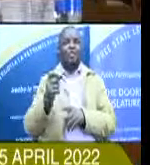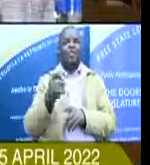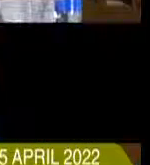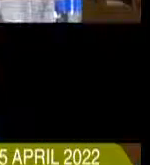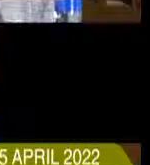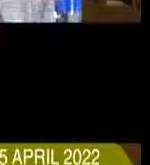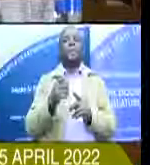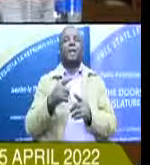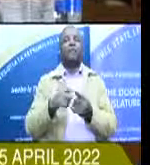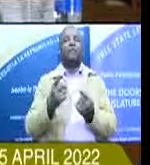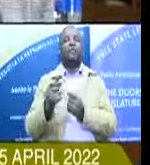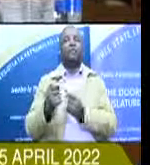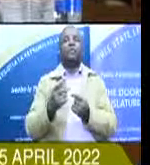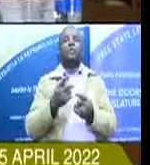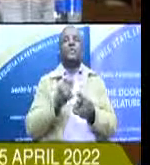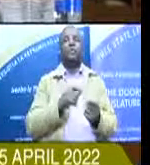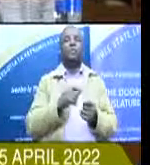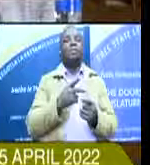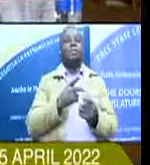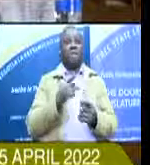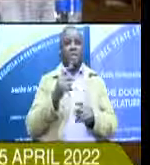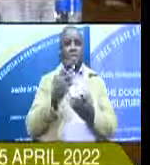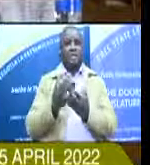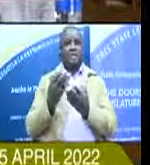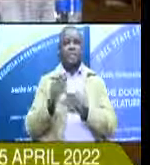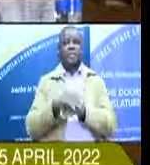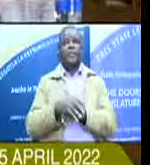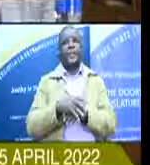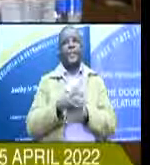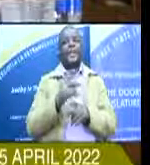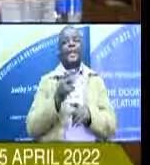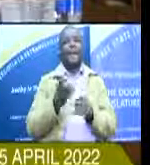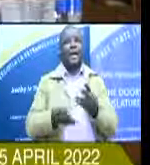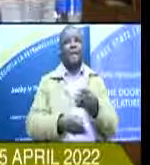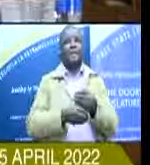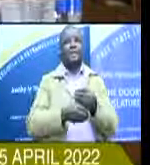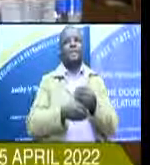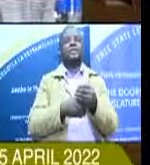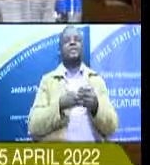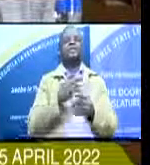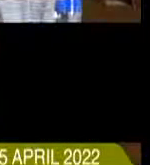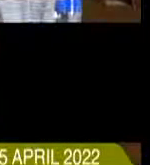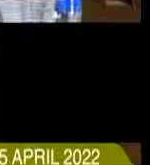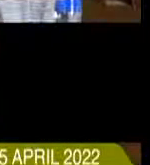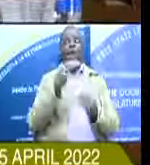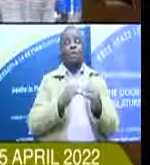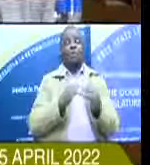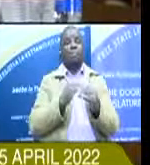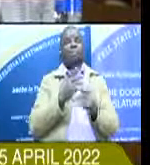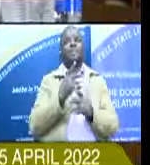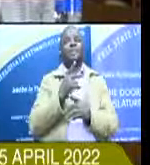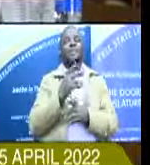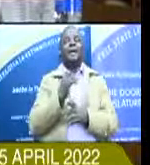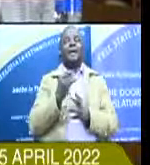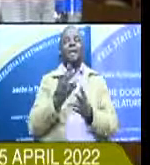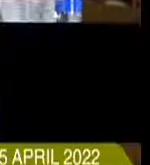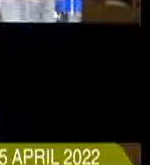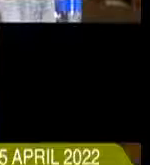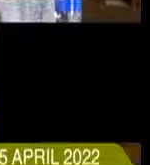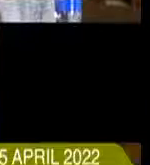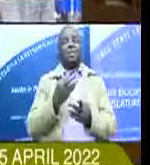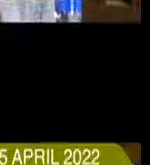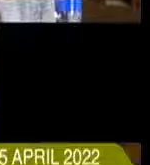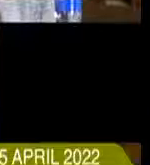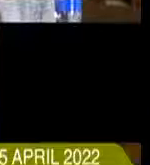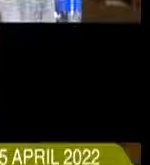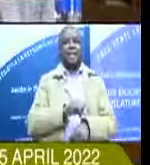deliveries. In addition, sterilization outreach services and low-risk elective cesarean sections are now